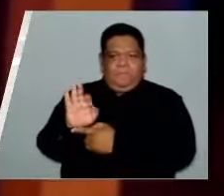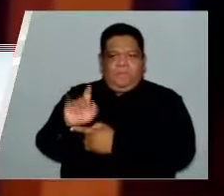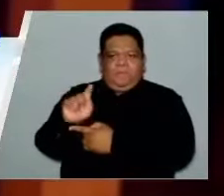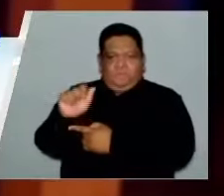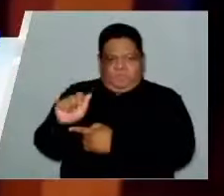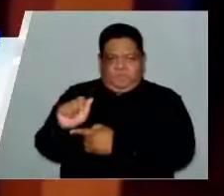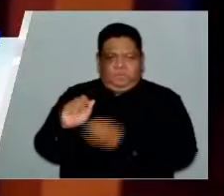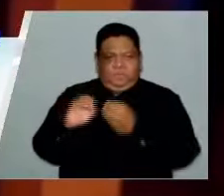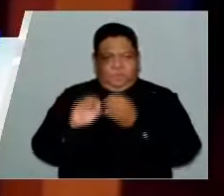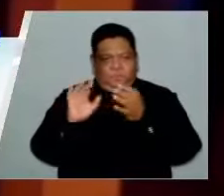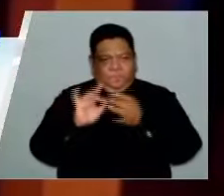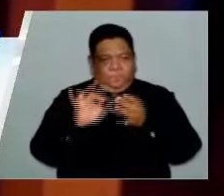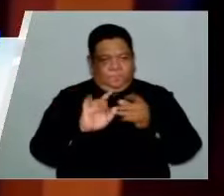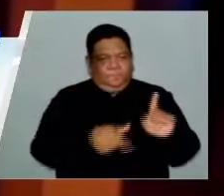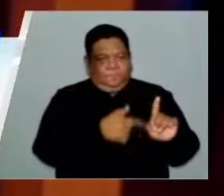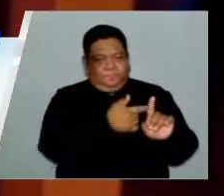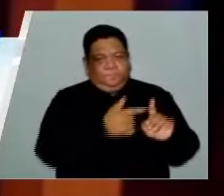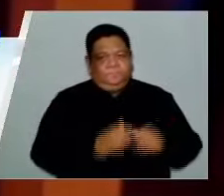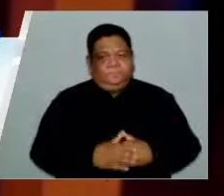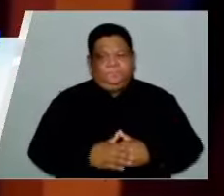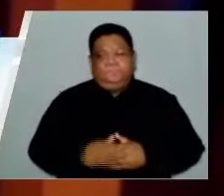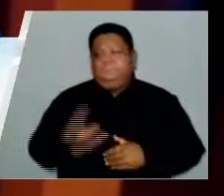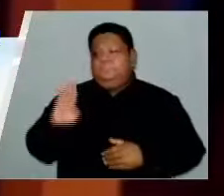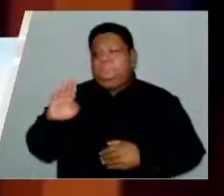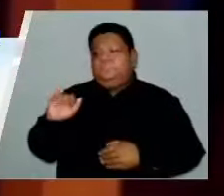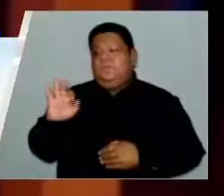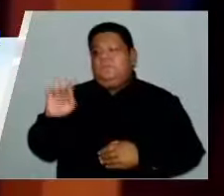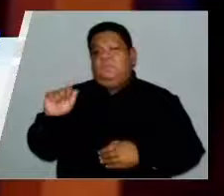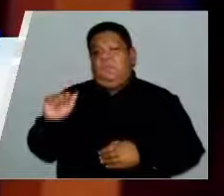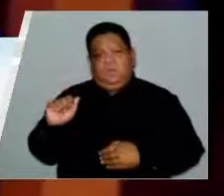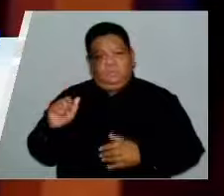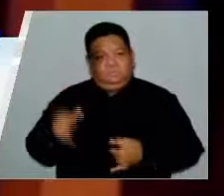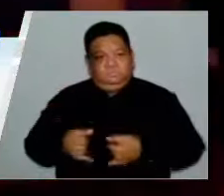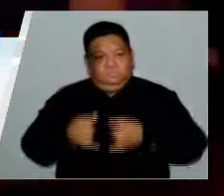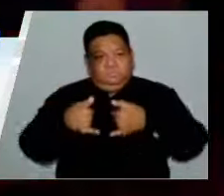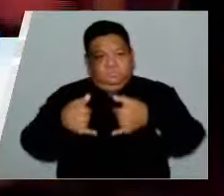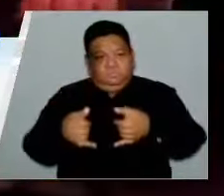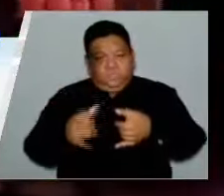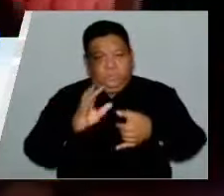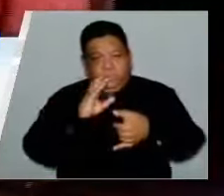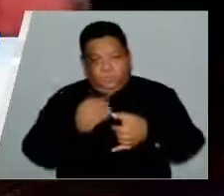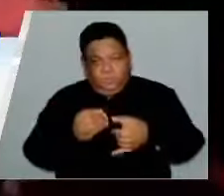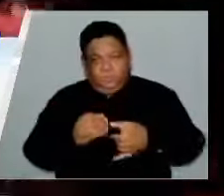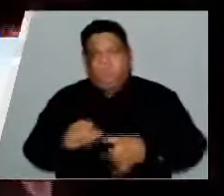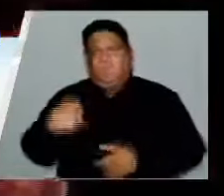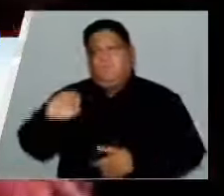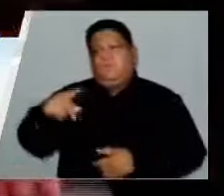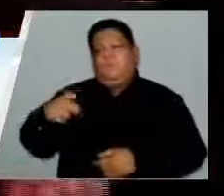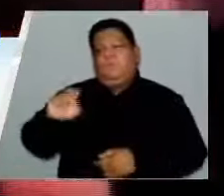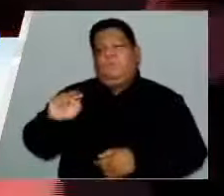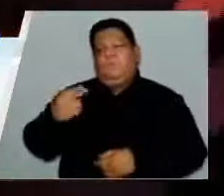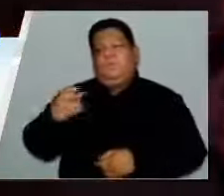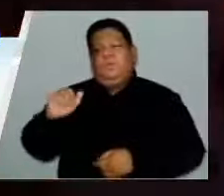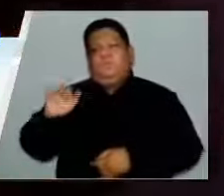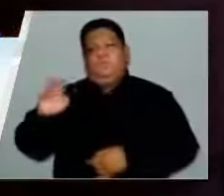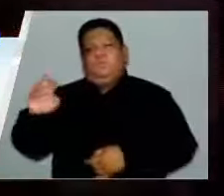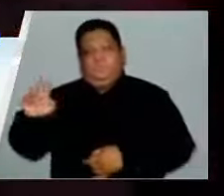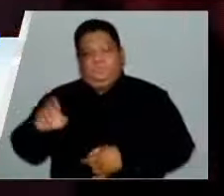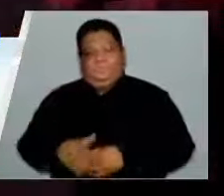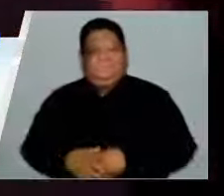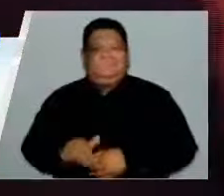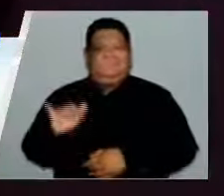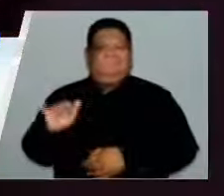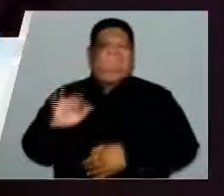And the BAFTA goes to... I can read it. Oppenheimer. Big winner ang pelikulang Oppenheimer sa